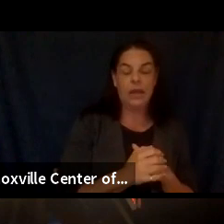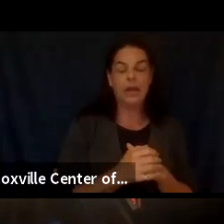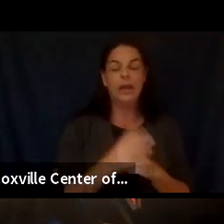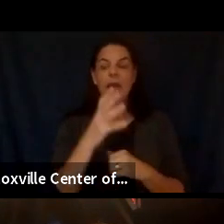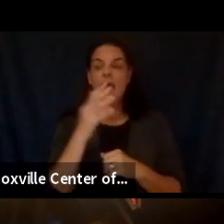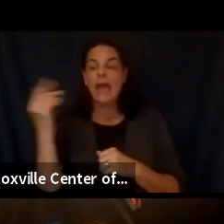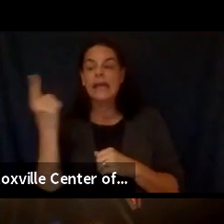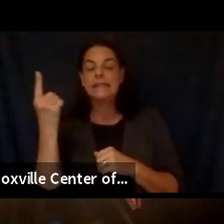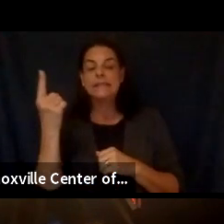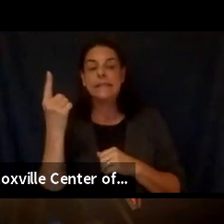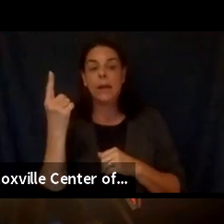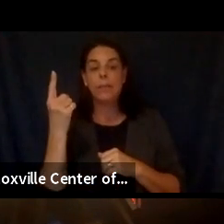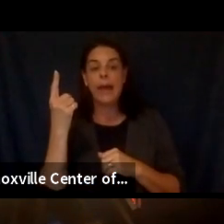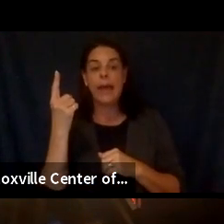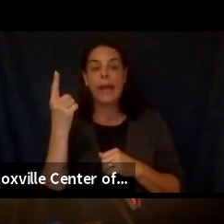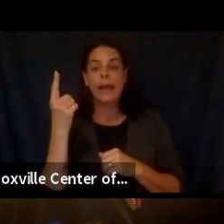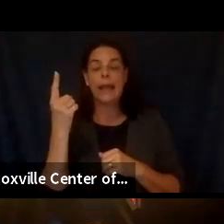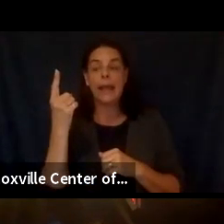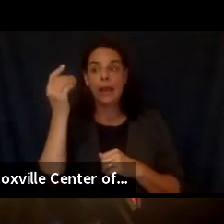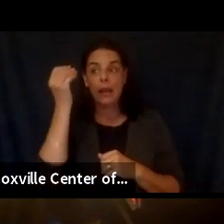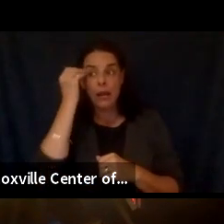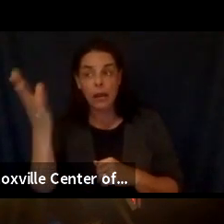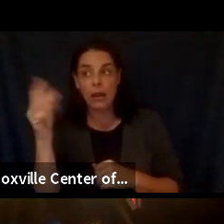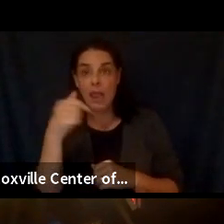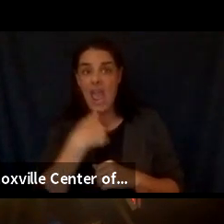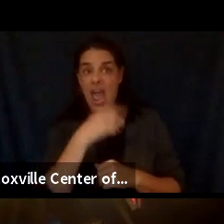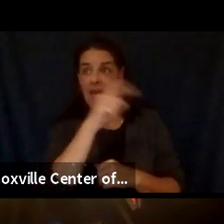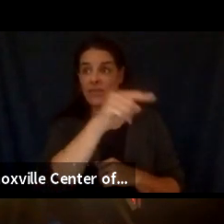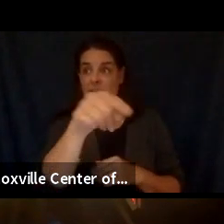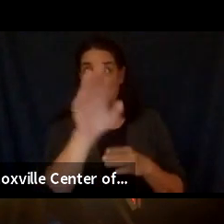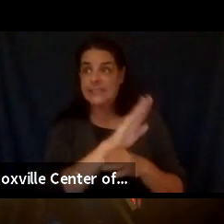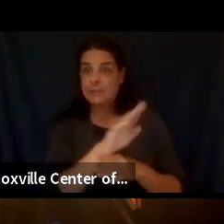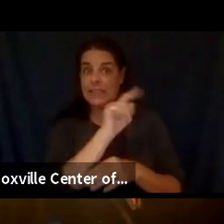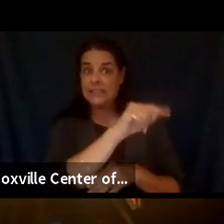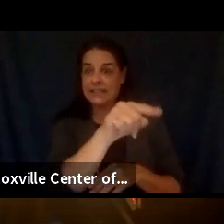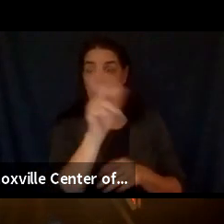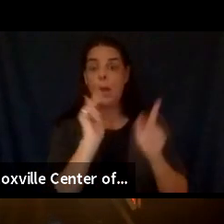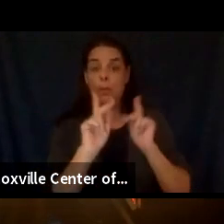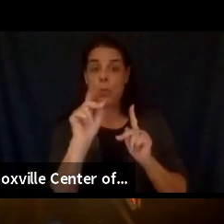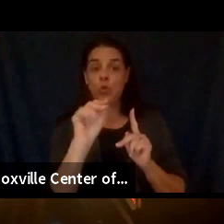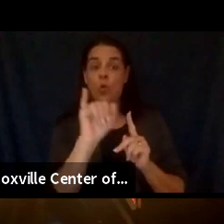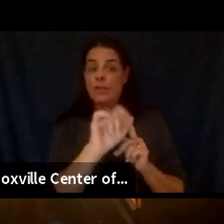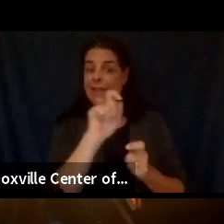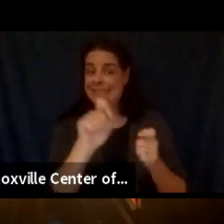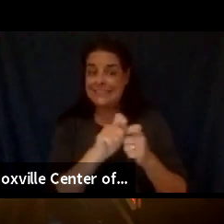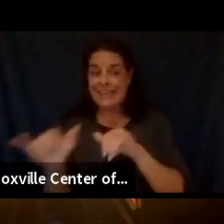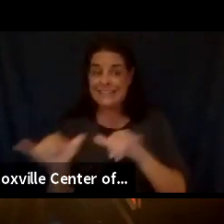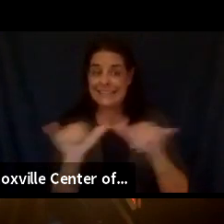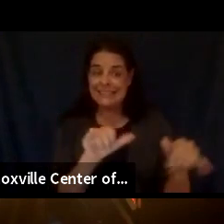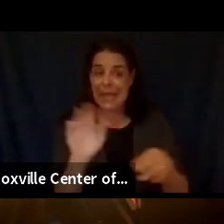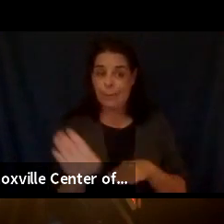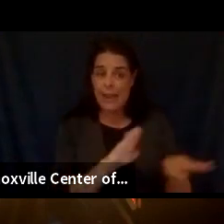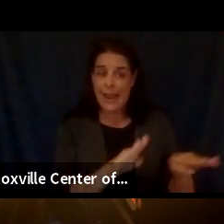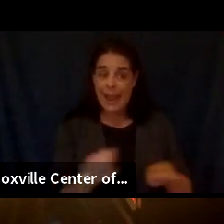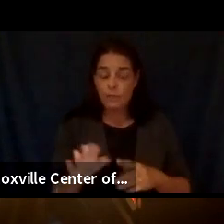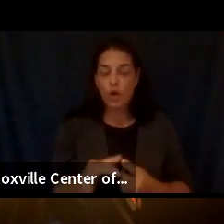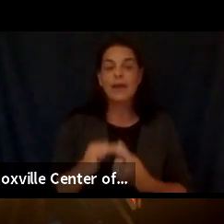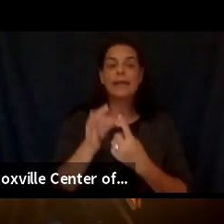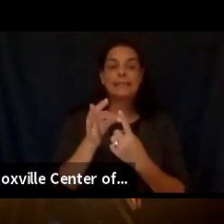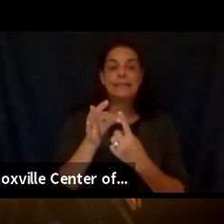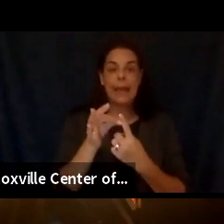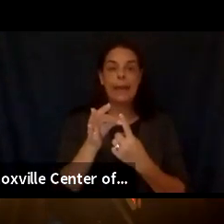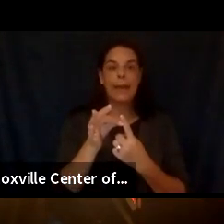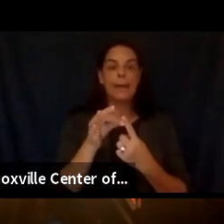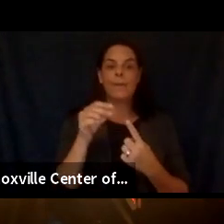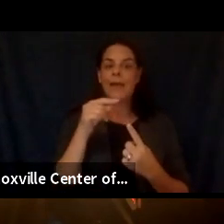somebody pointed out to you that there were these entities out there where people were doing the exact same behavior, except that